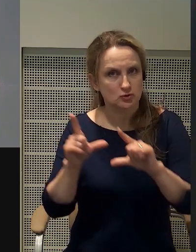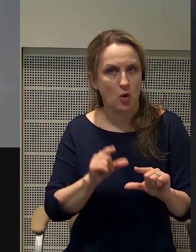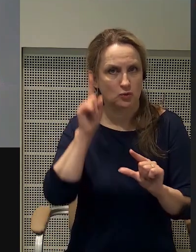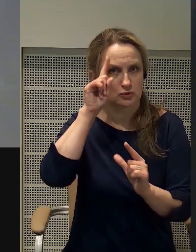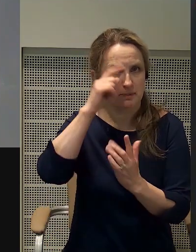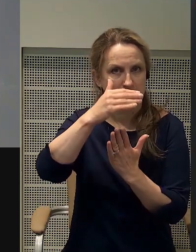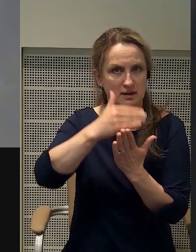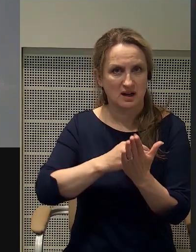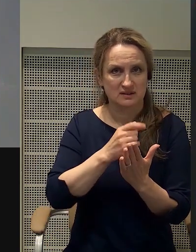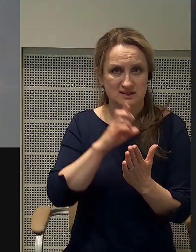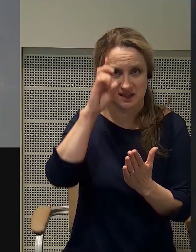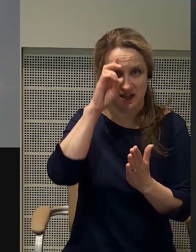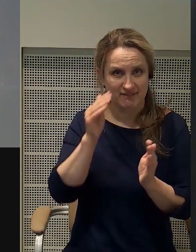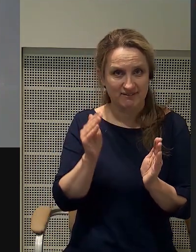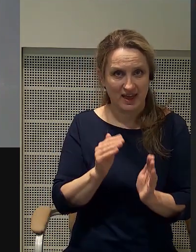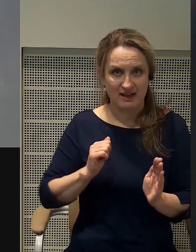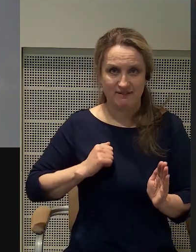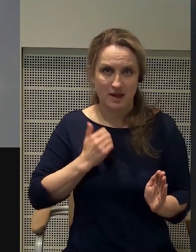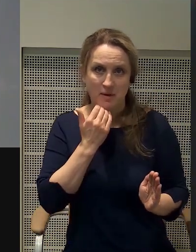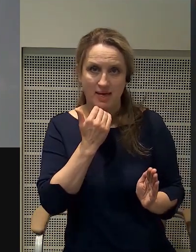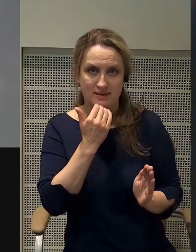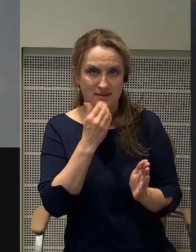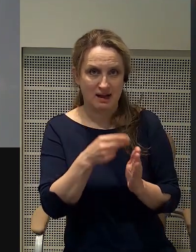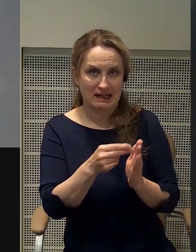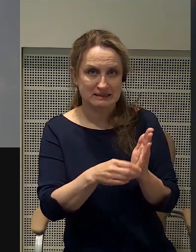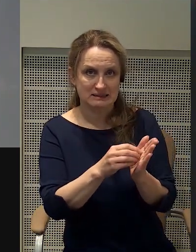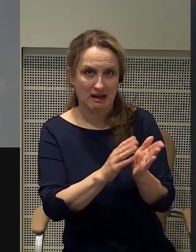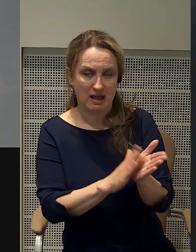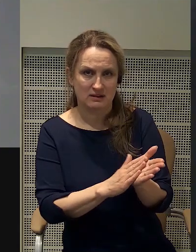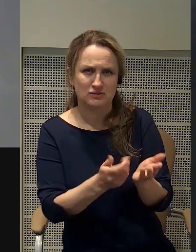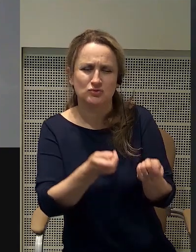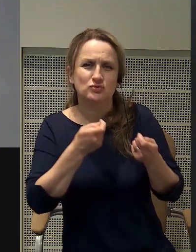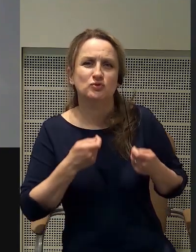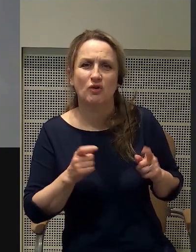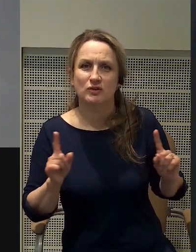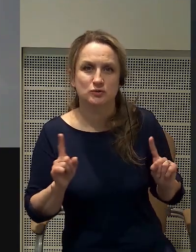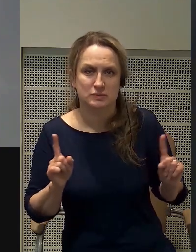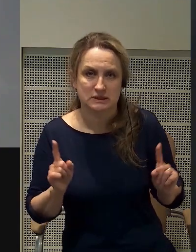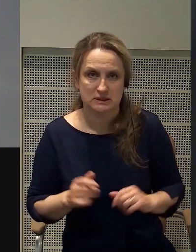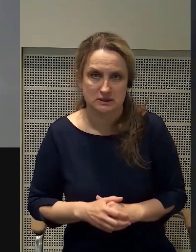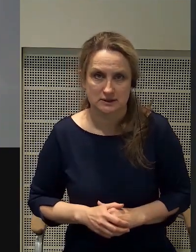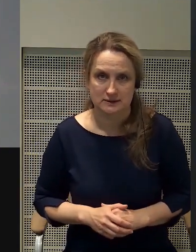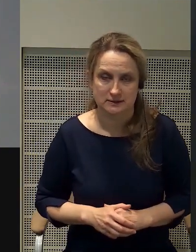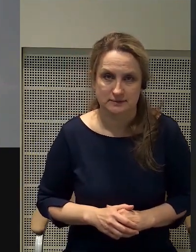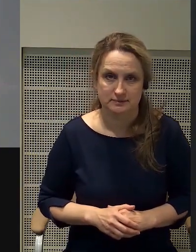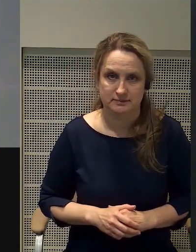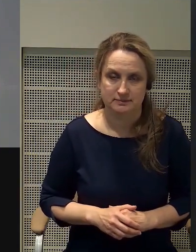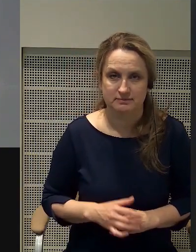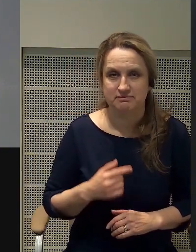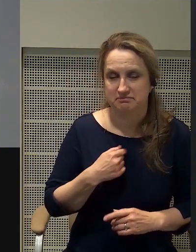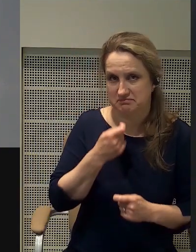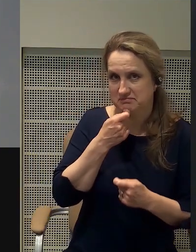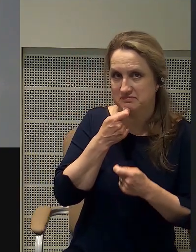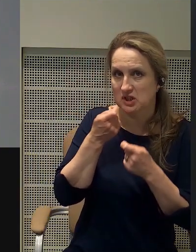your suggestions? Here, one of my suggestions is really to show to that companies that the